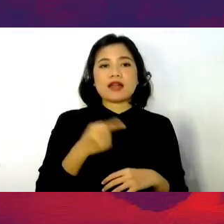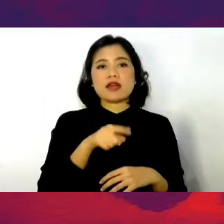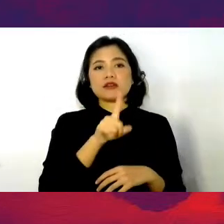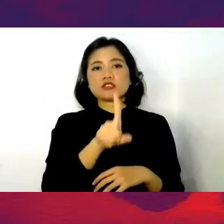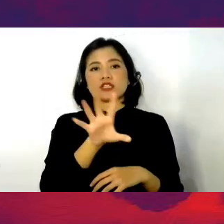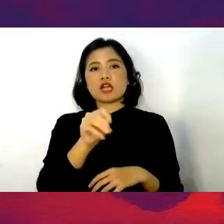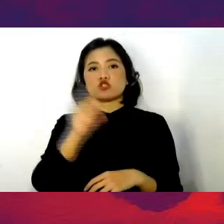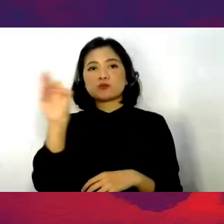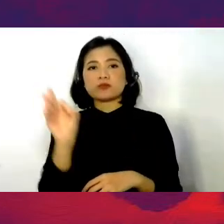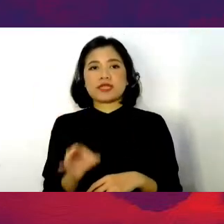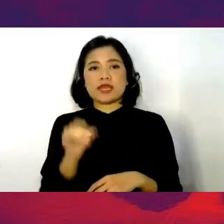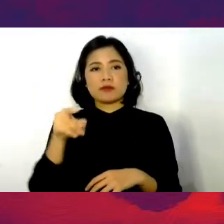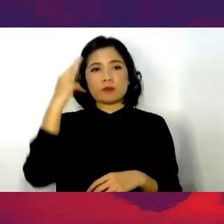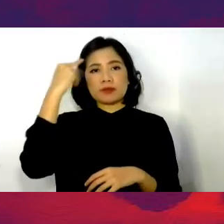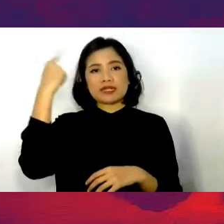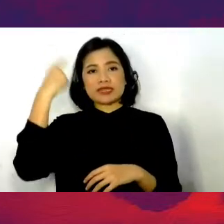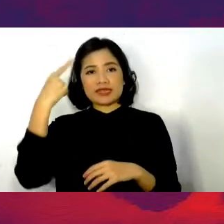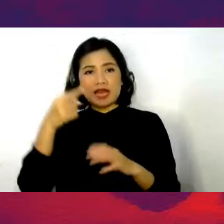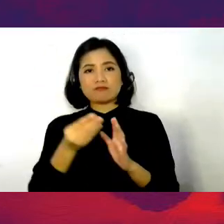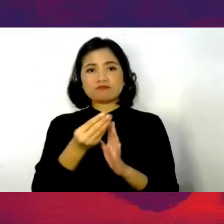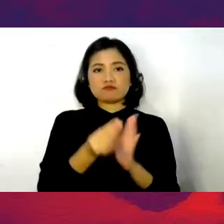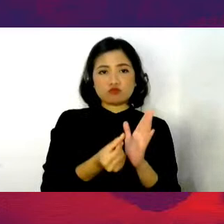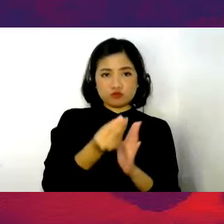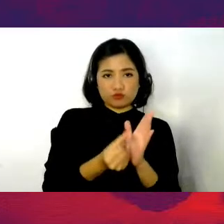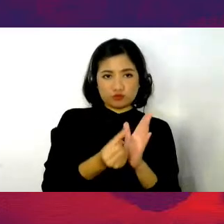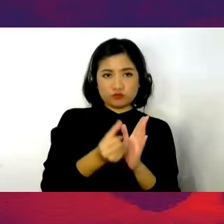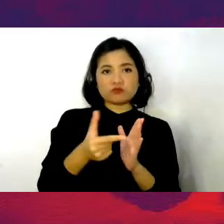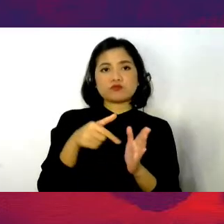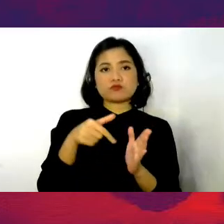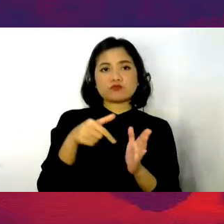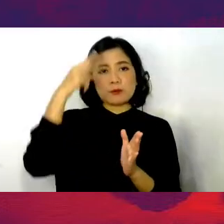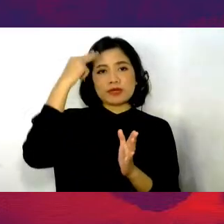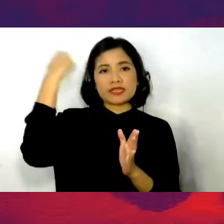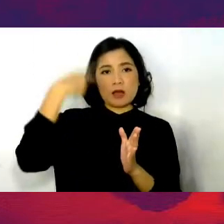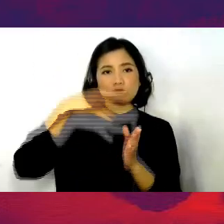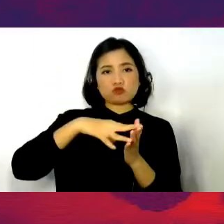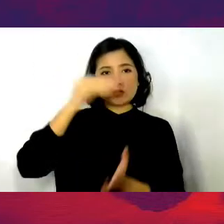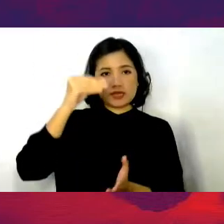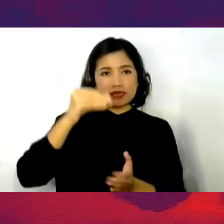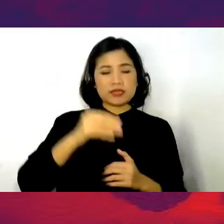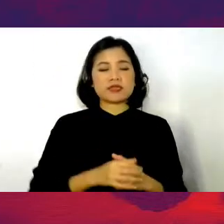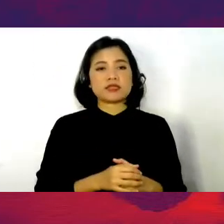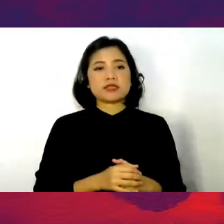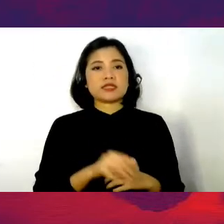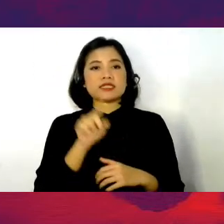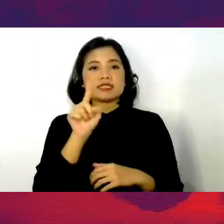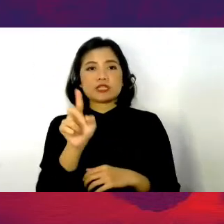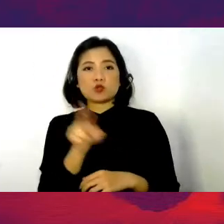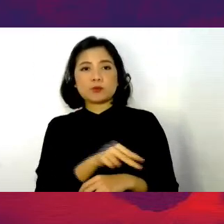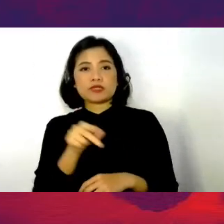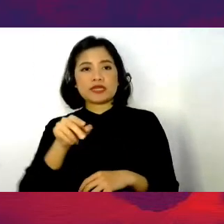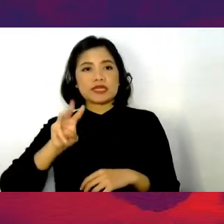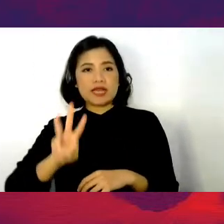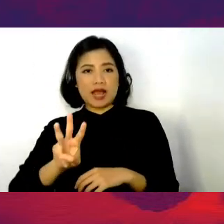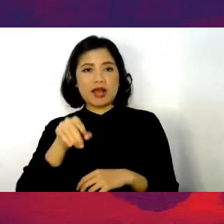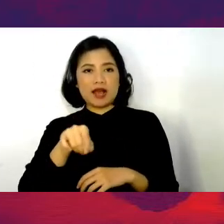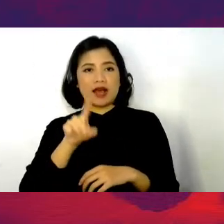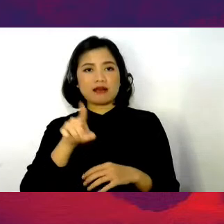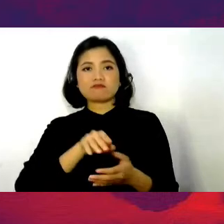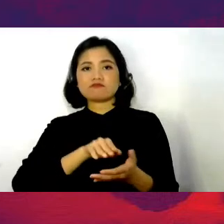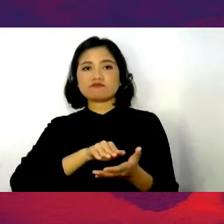budget total, central government budget, about a third of those actually goes to the transfer to